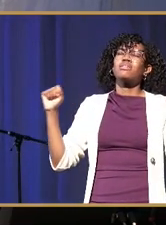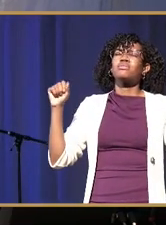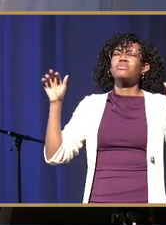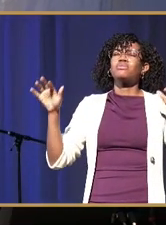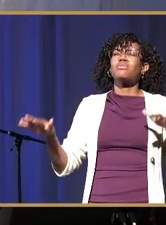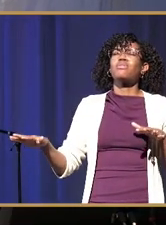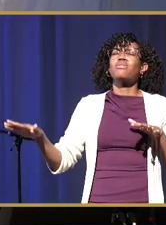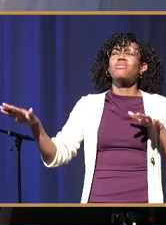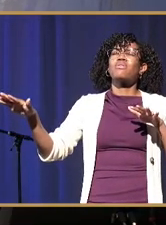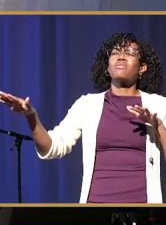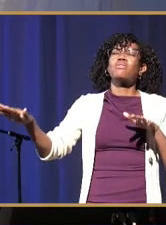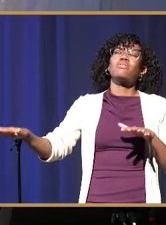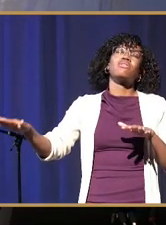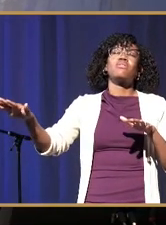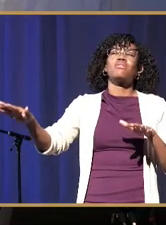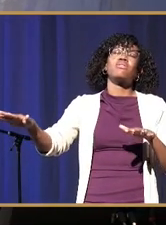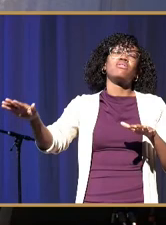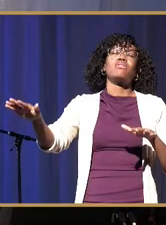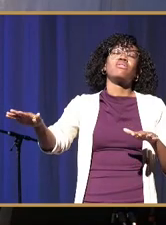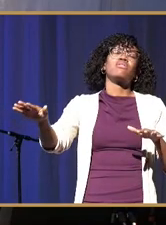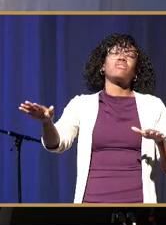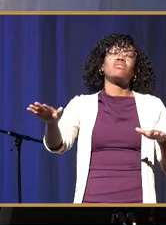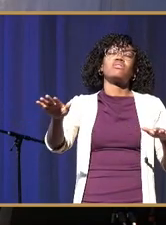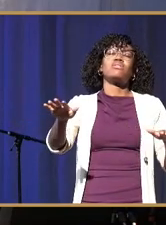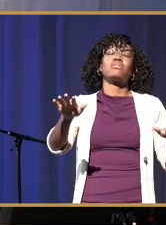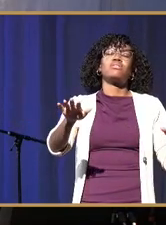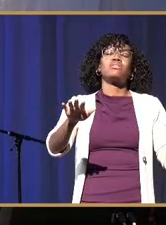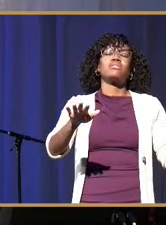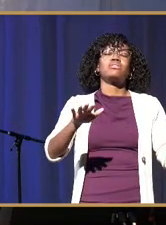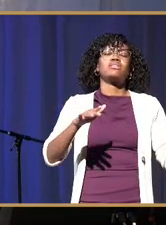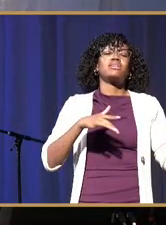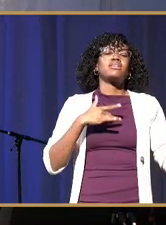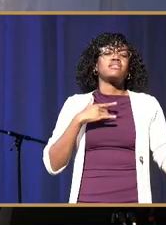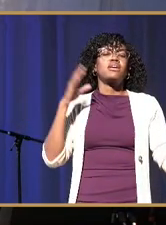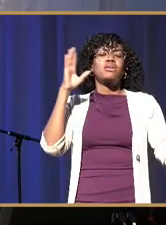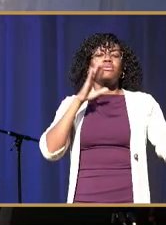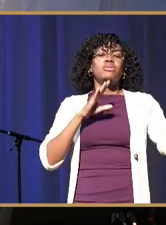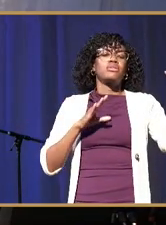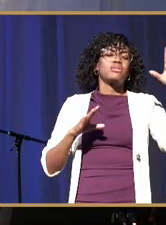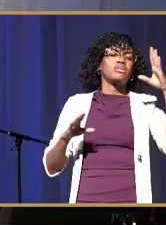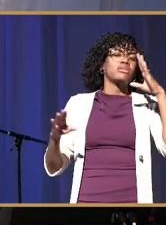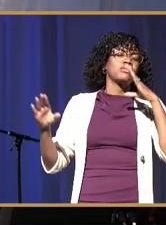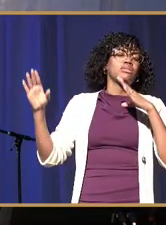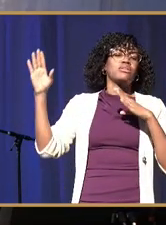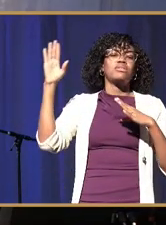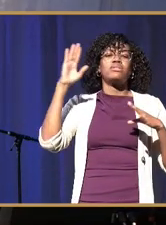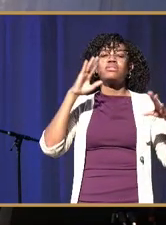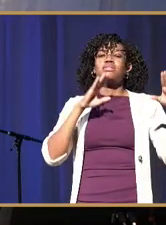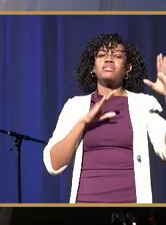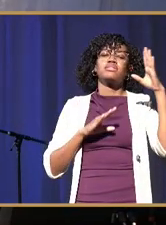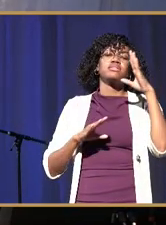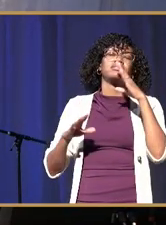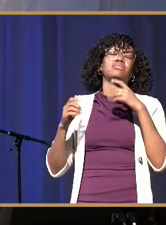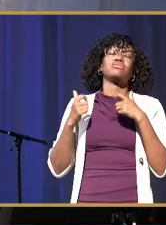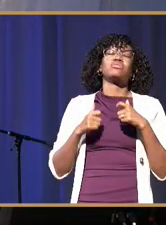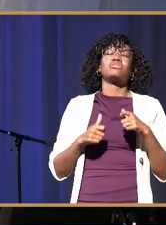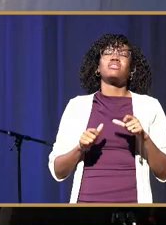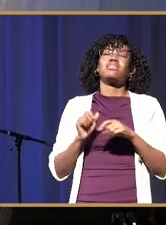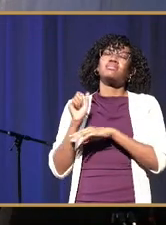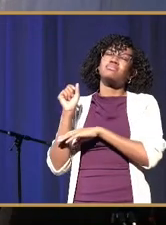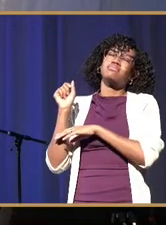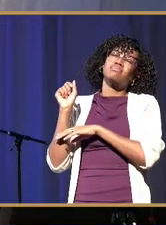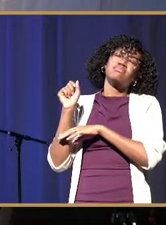felt sin breakers dashing, trying to conquer